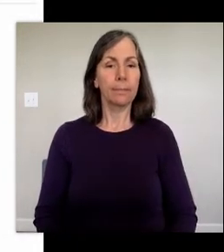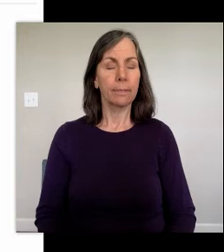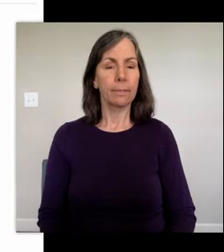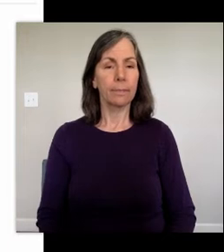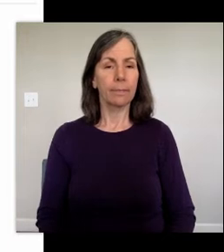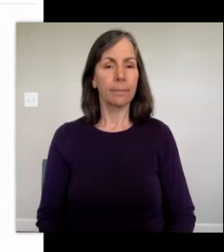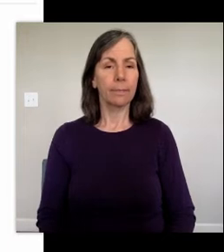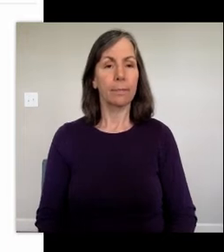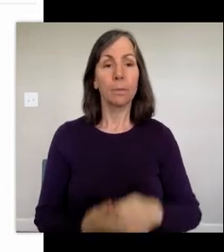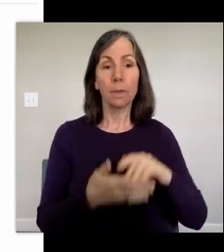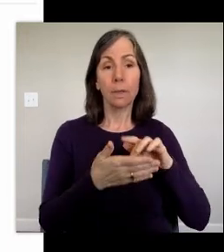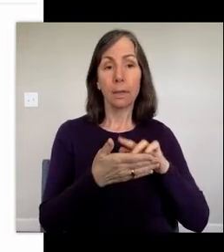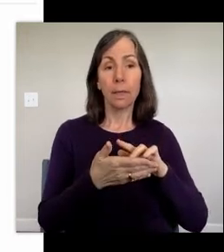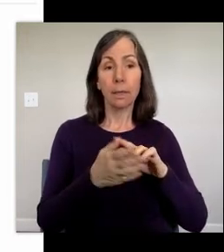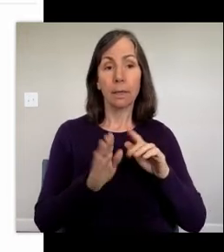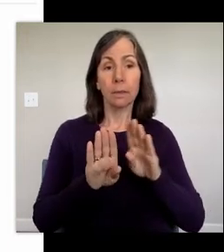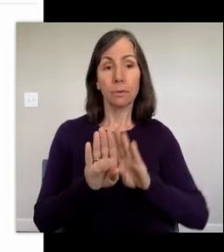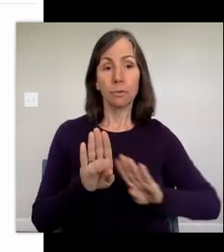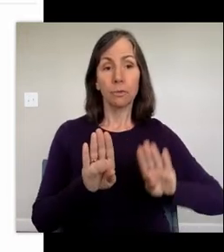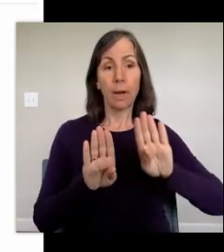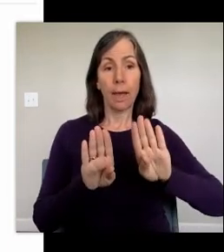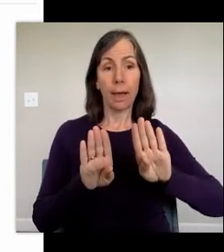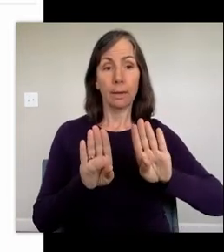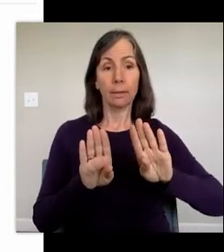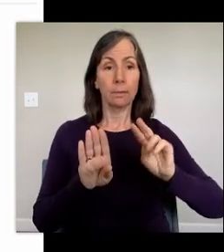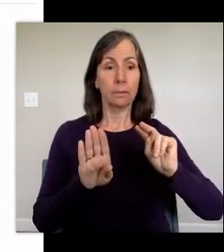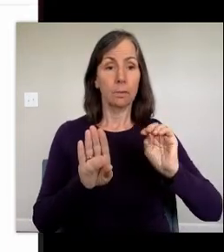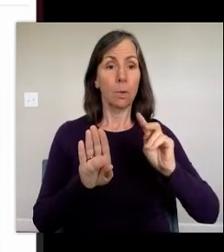And I'm going to click and drag Notability to the right side.